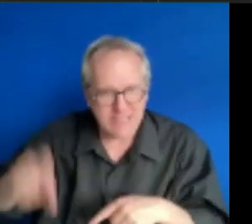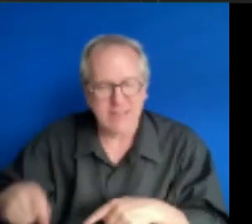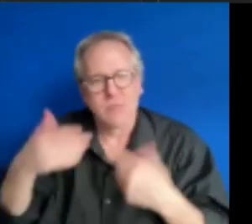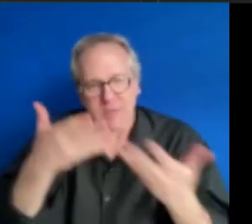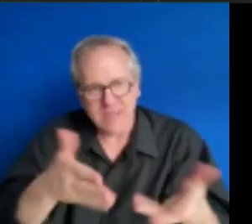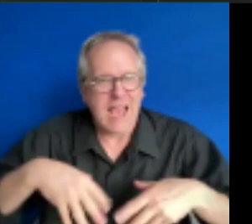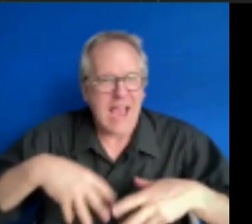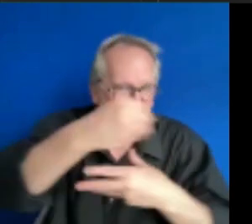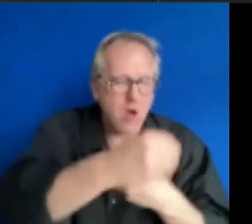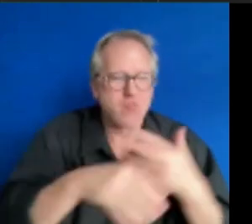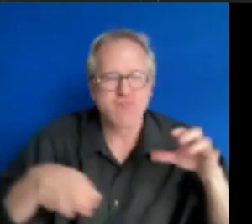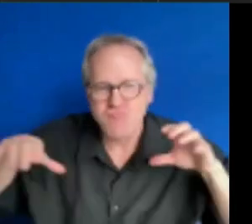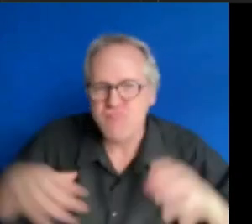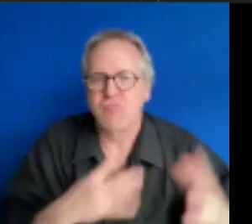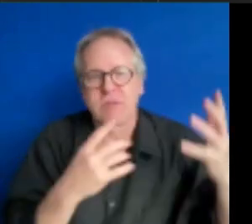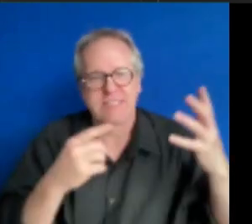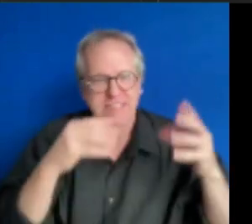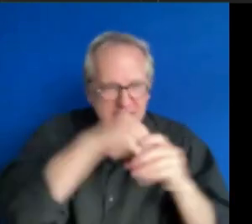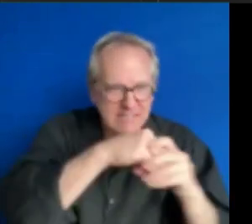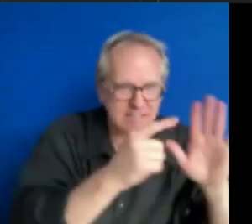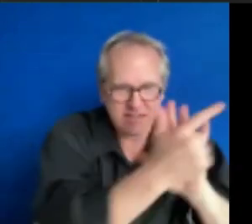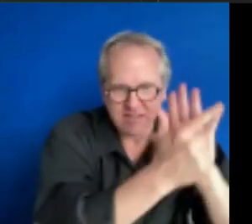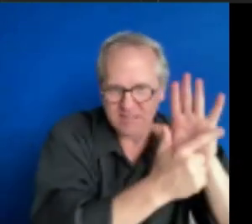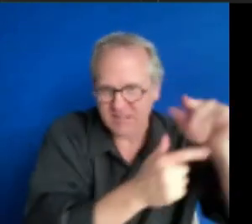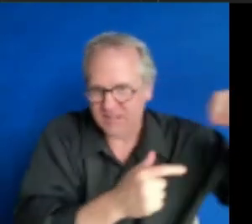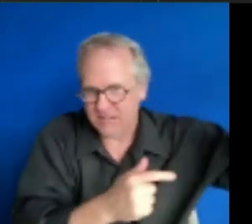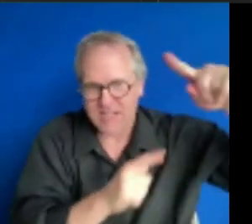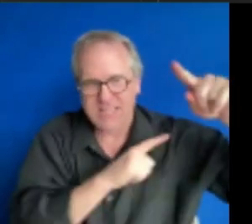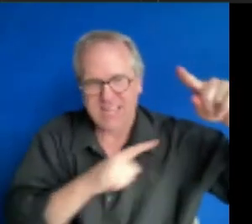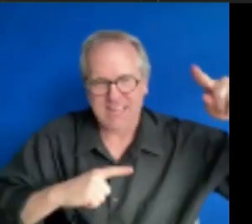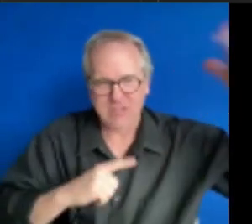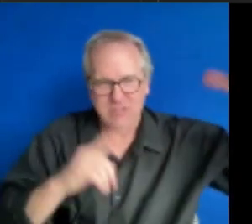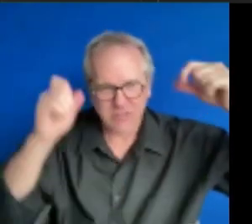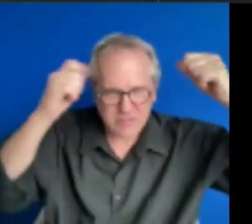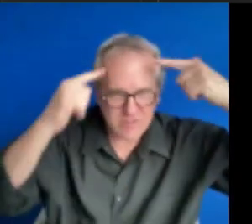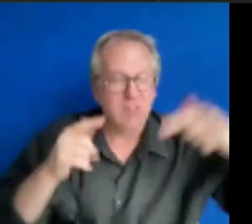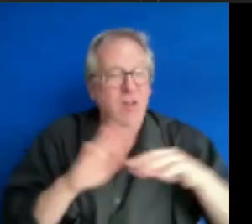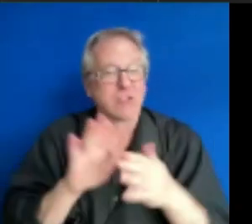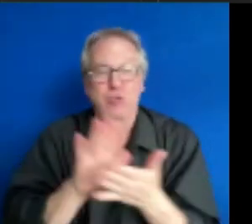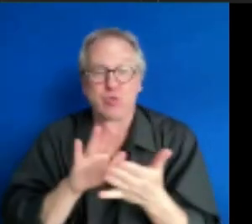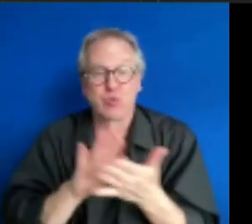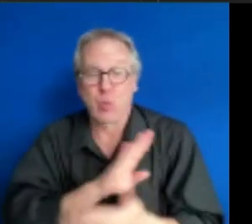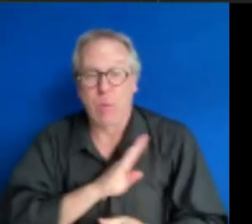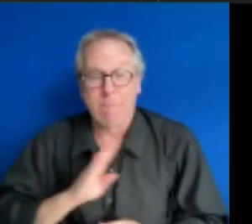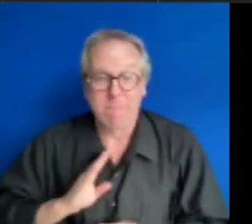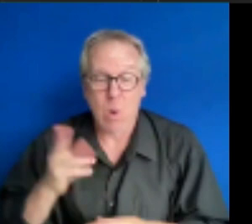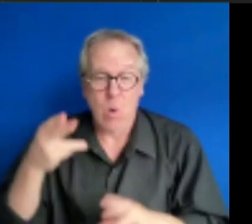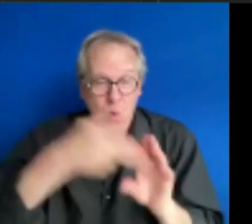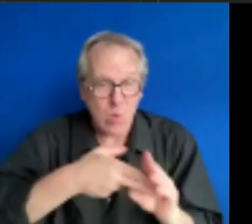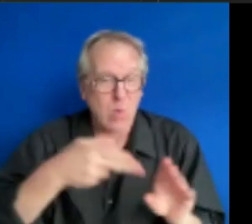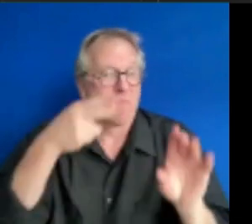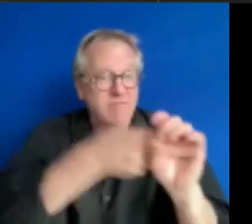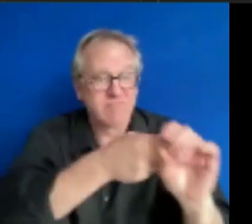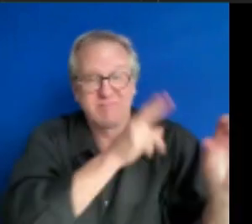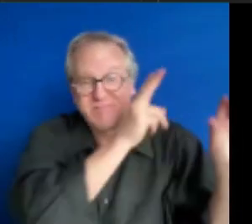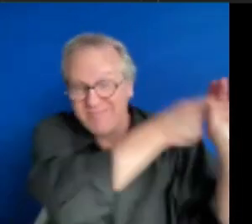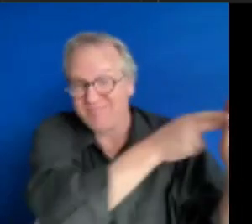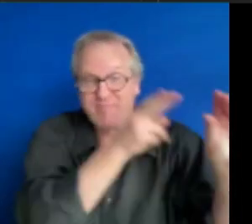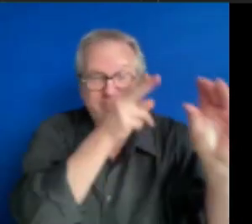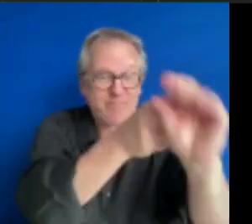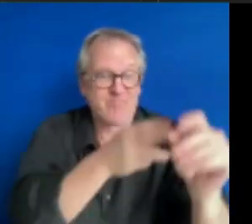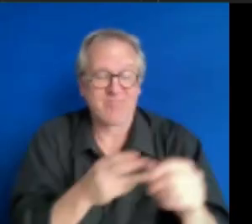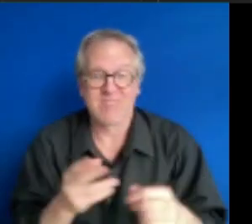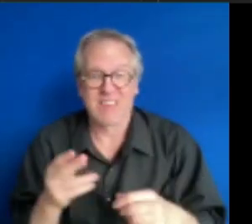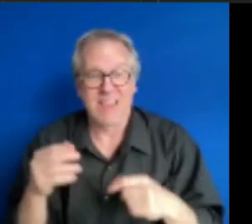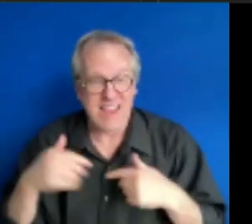think we need to be in the legislature. I think we need to be sitting on school boards. I think we need to be, present